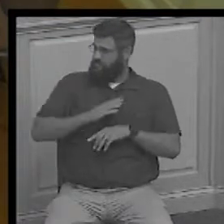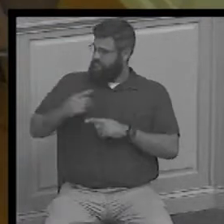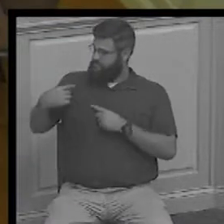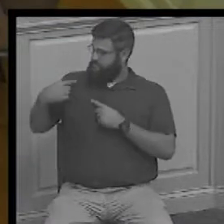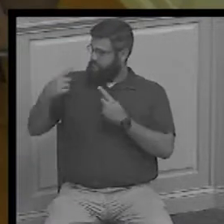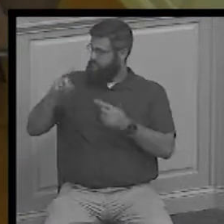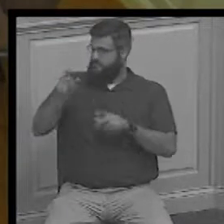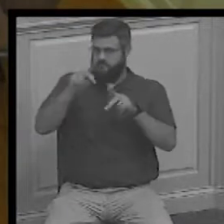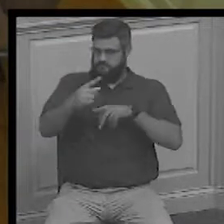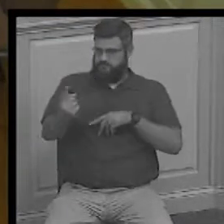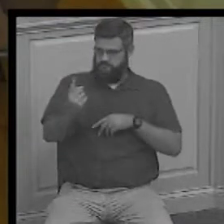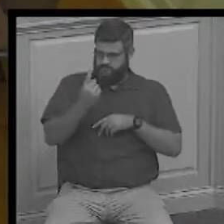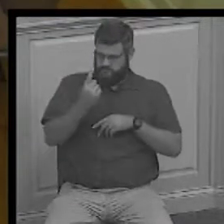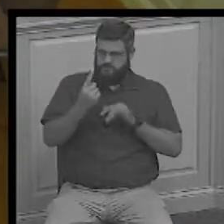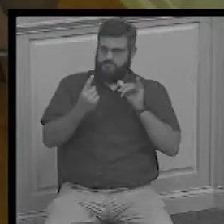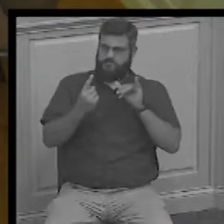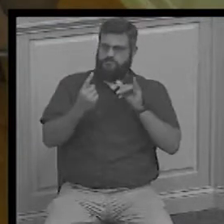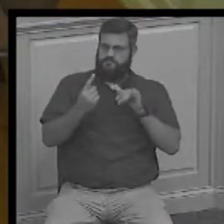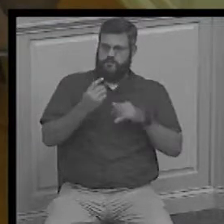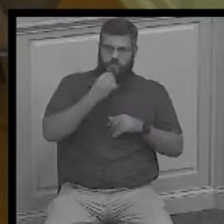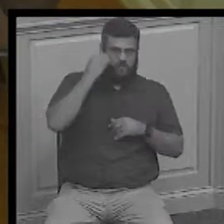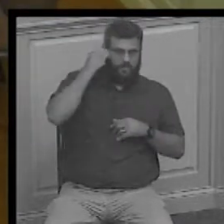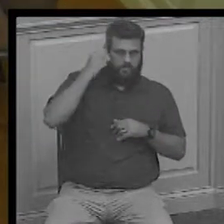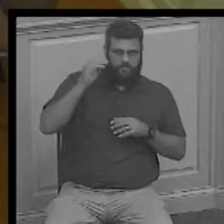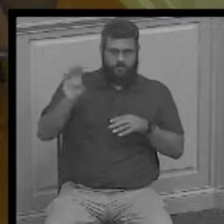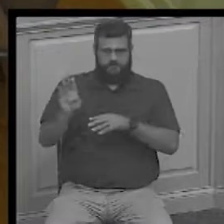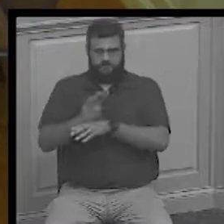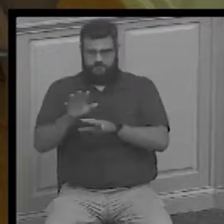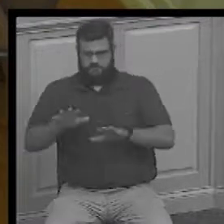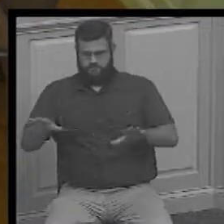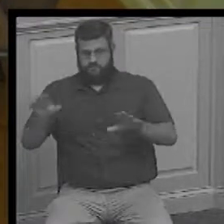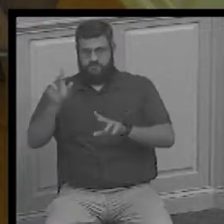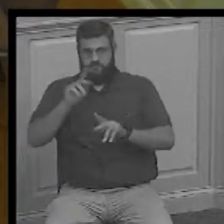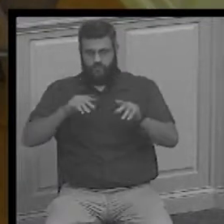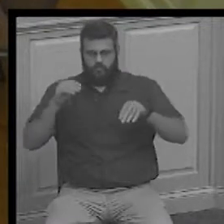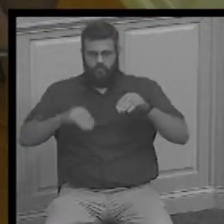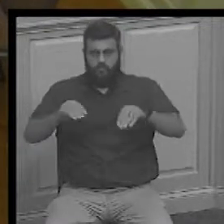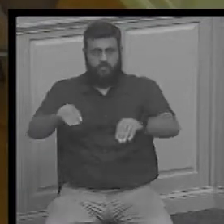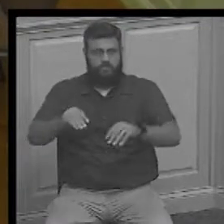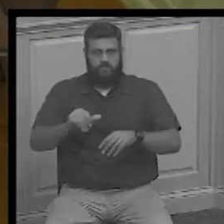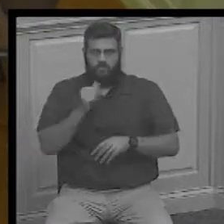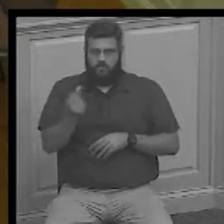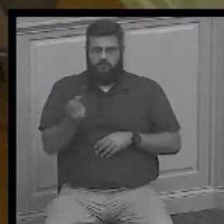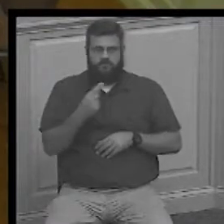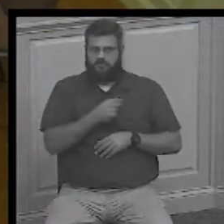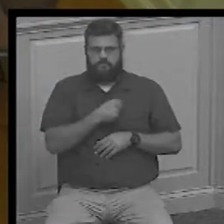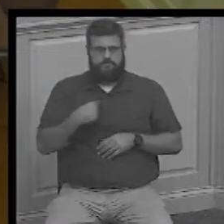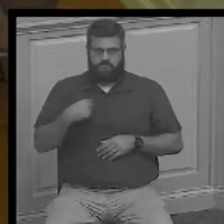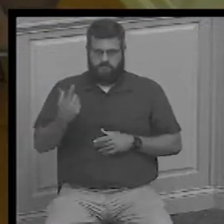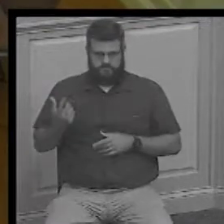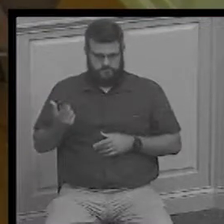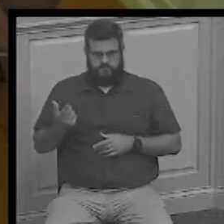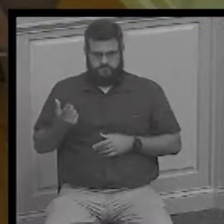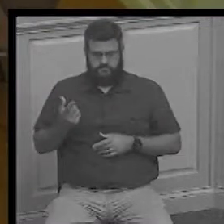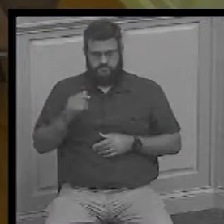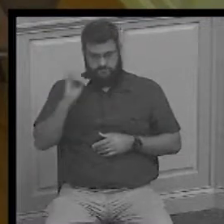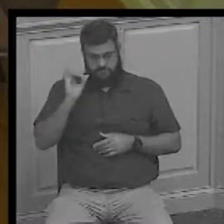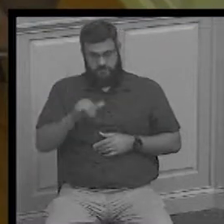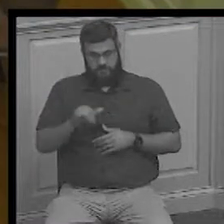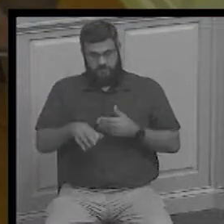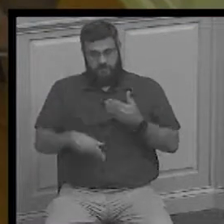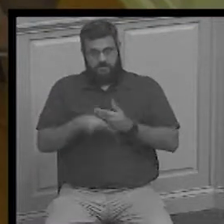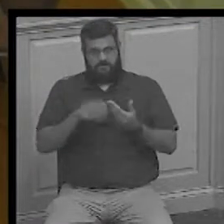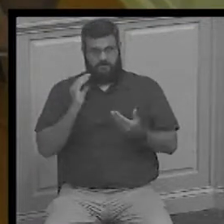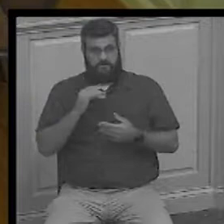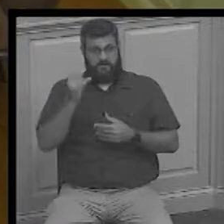these, residential and commercial, how much other stuff is going on that's not coming before us, and Right. what that would add to our